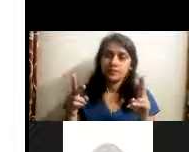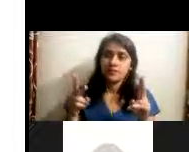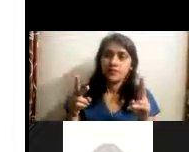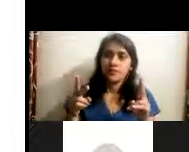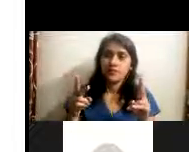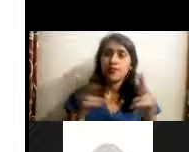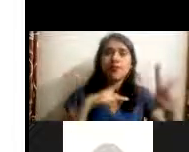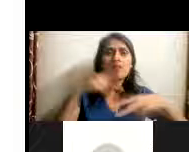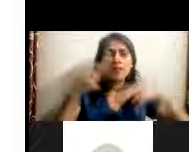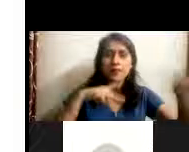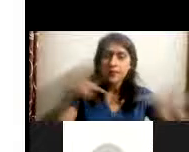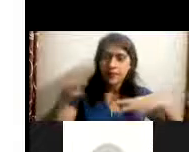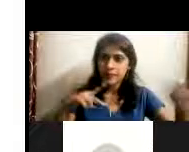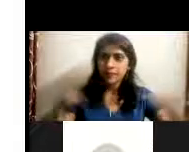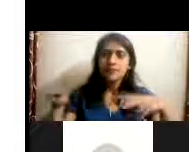diverse